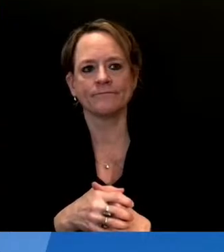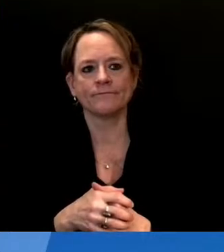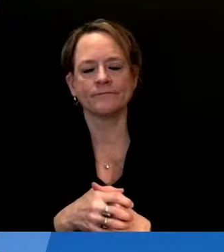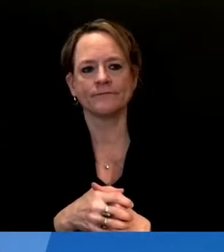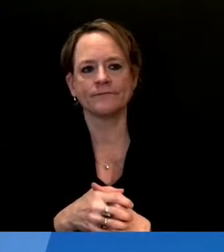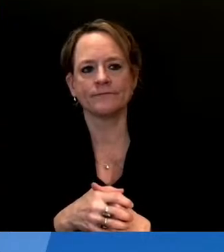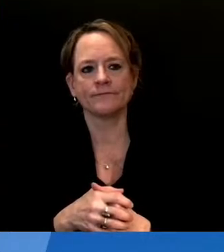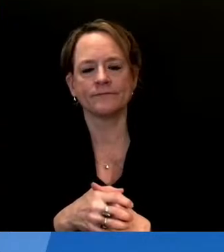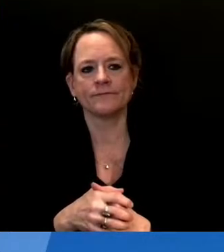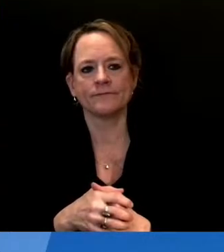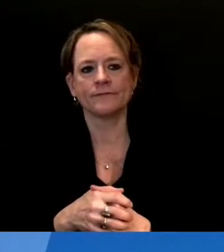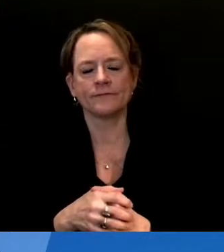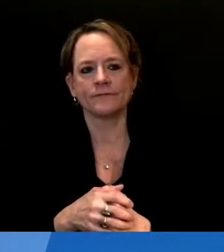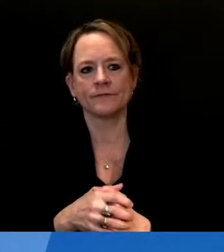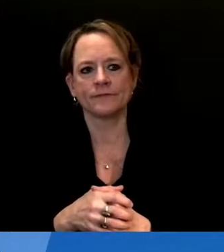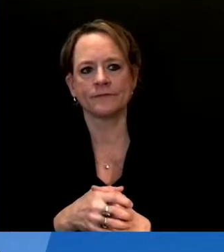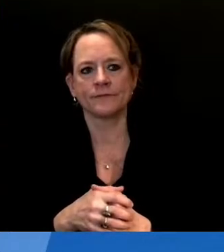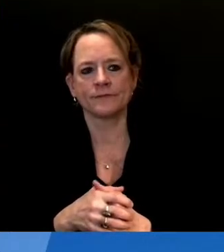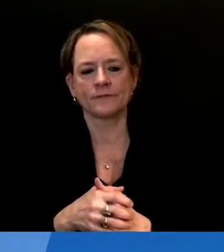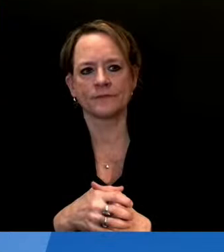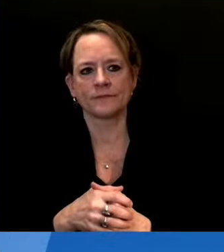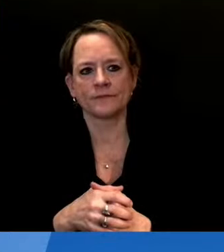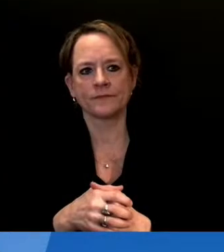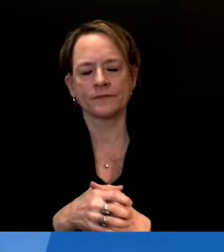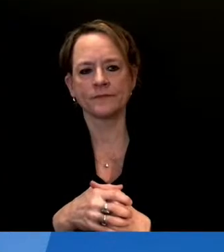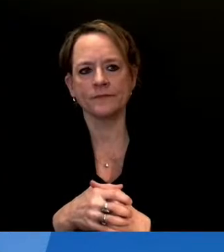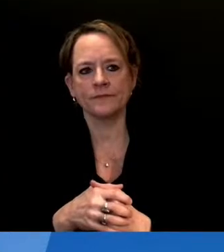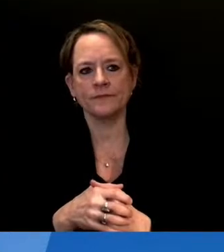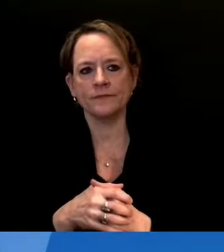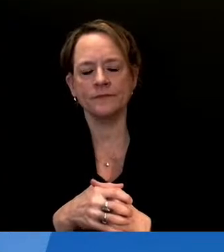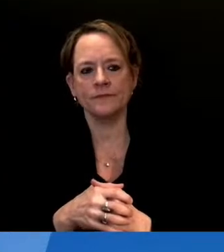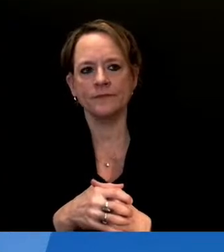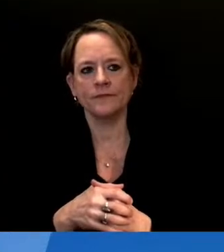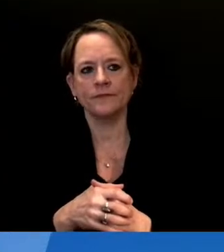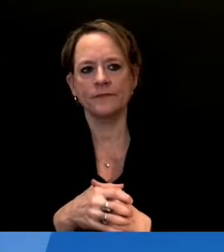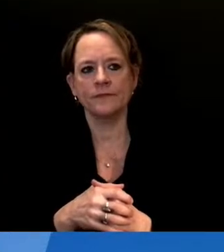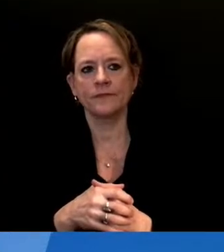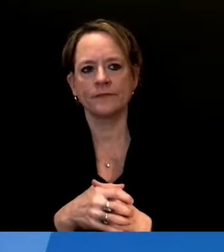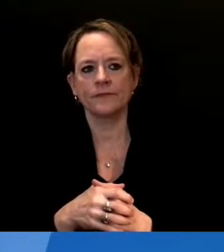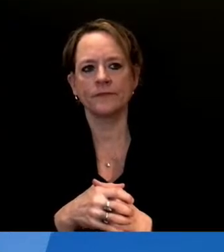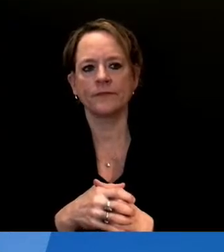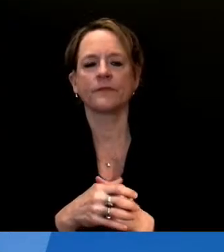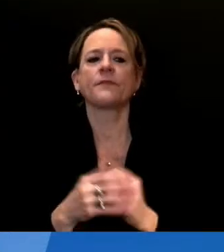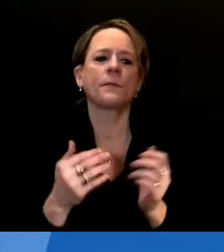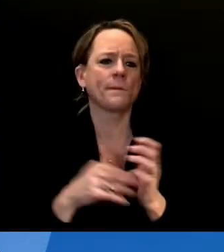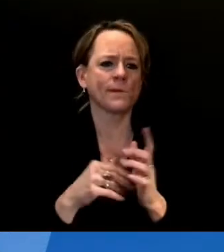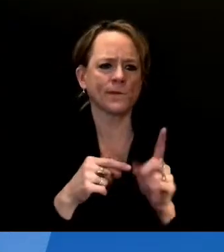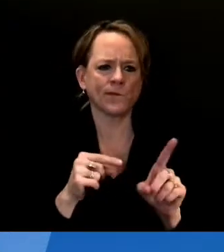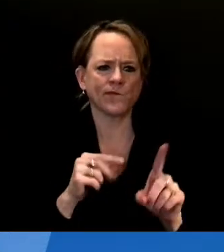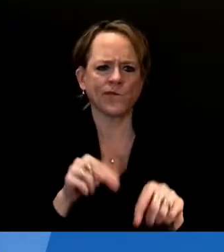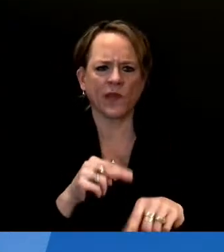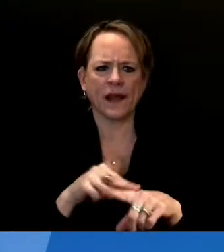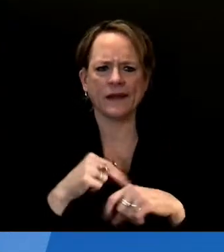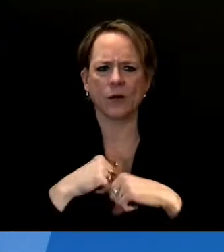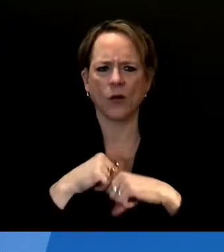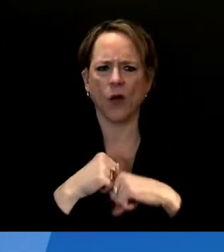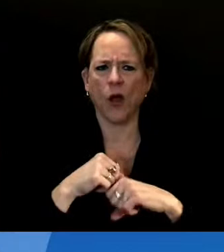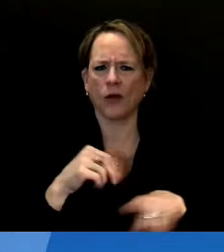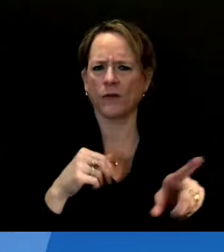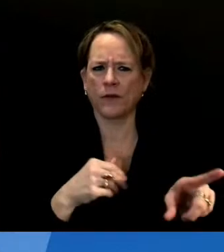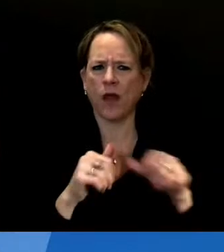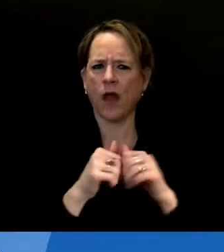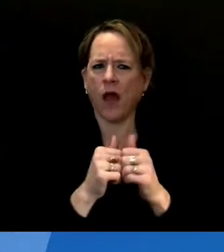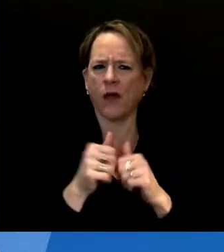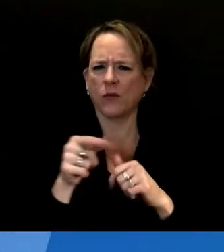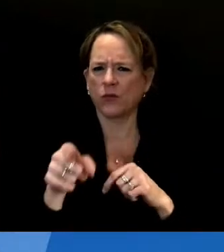of training are these National Guard members undergoing? Can you give us a little more specific about what